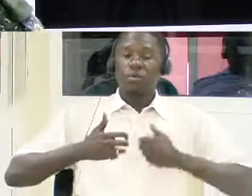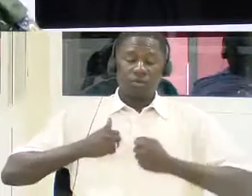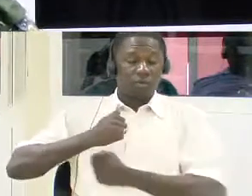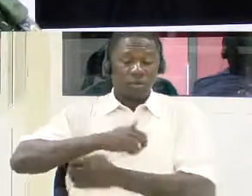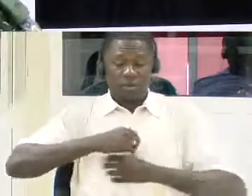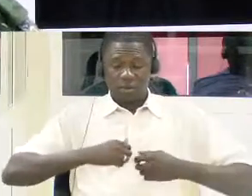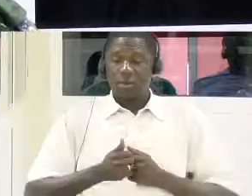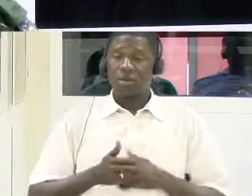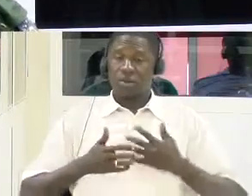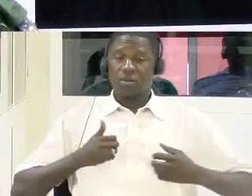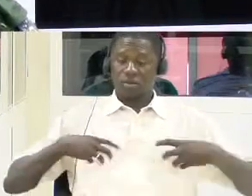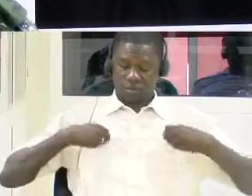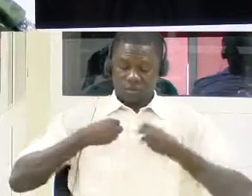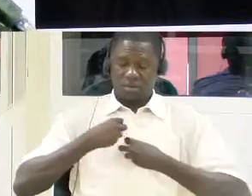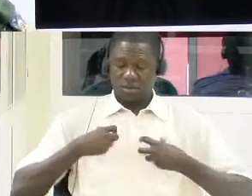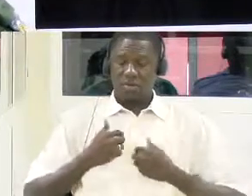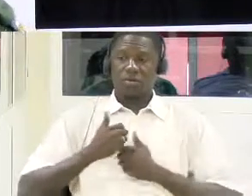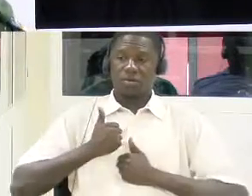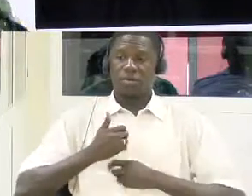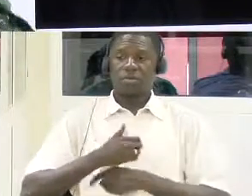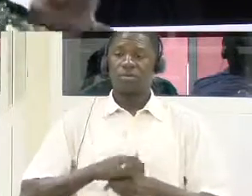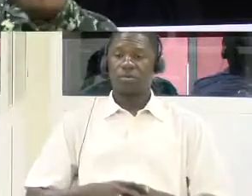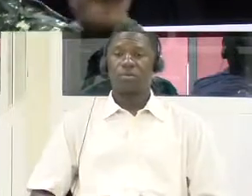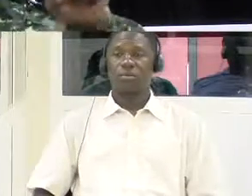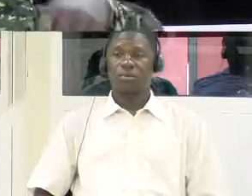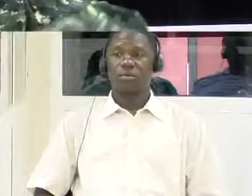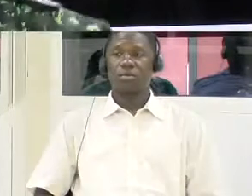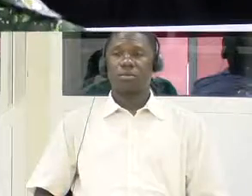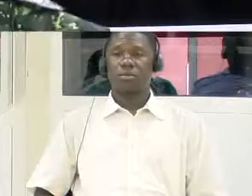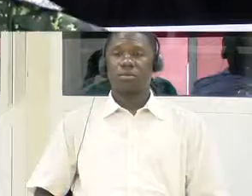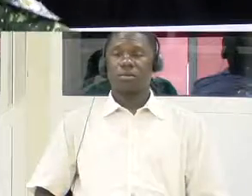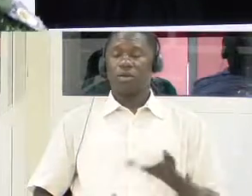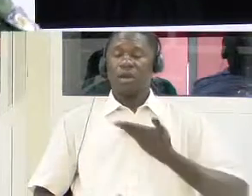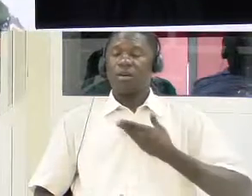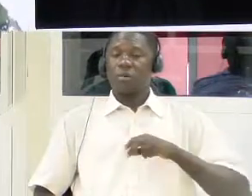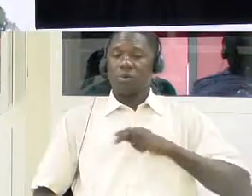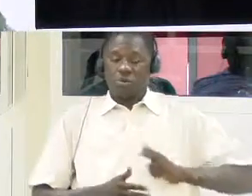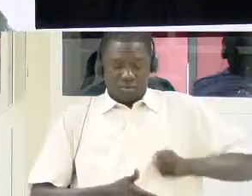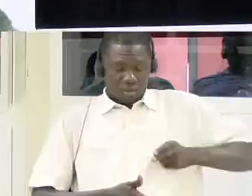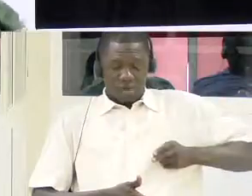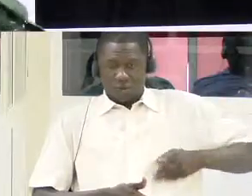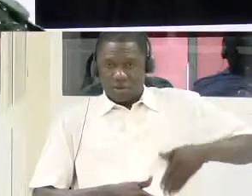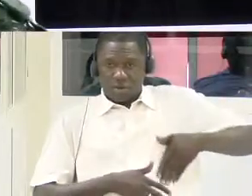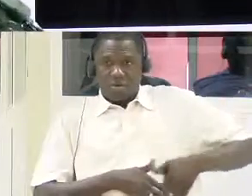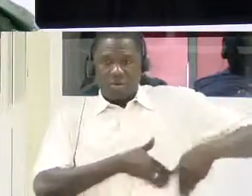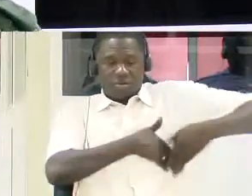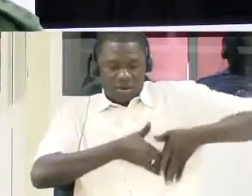around the gear. I was having my cocked pistol under my